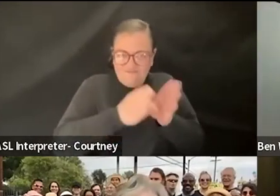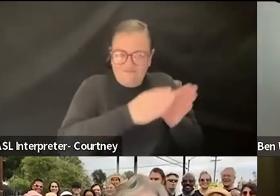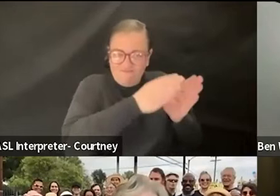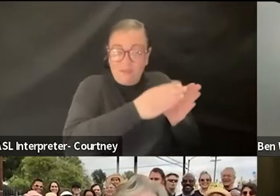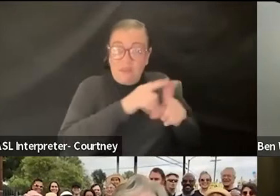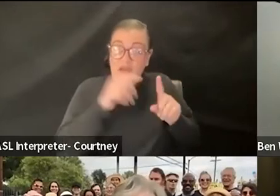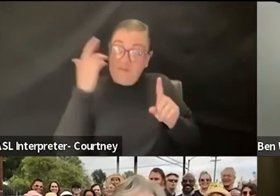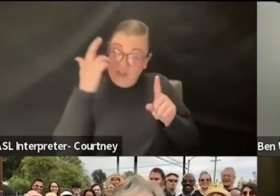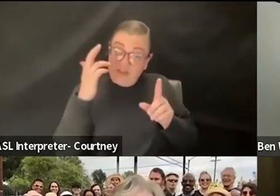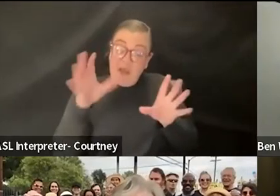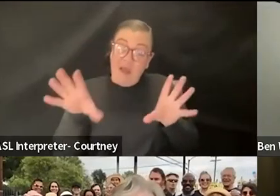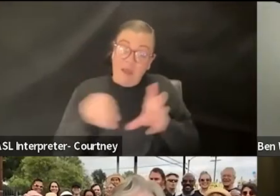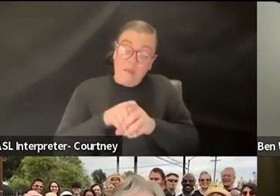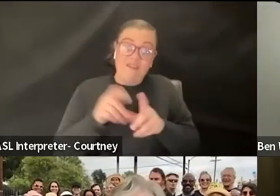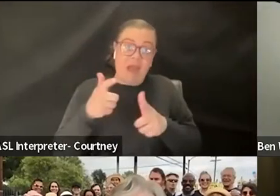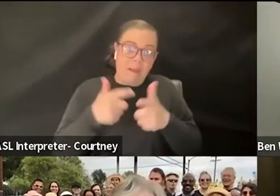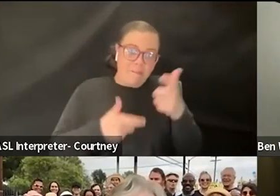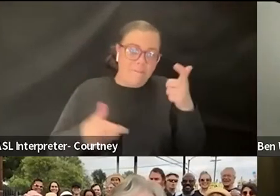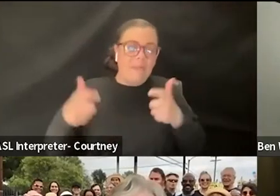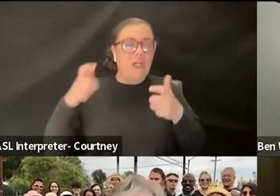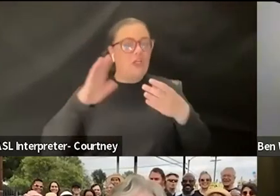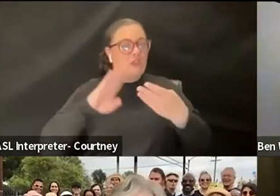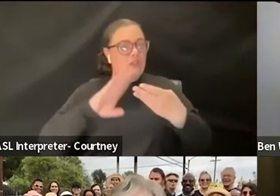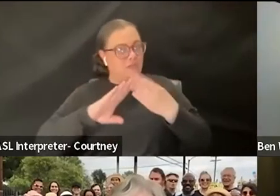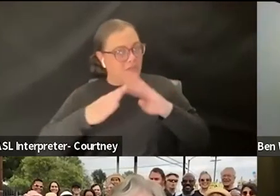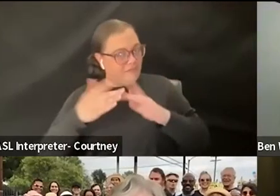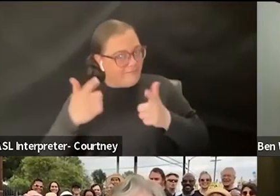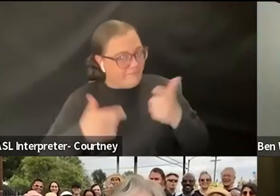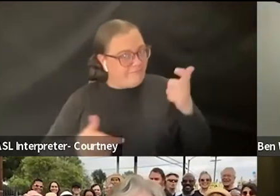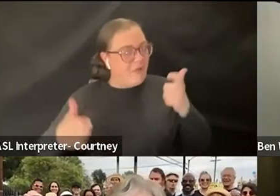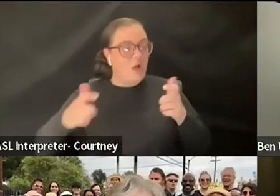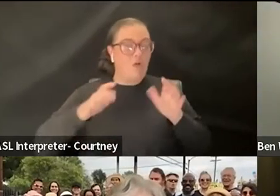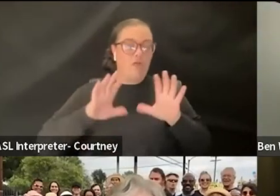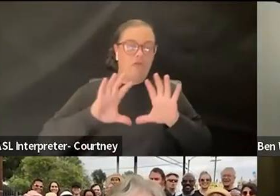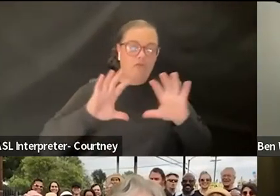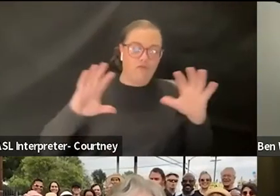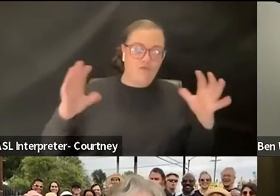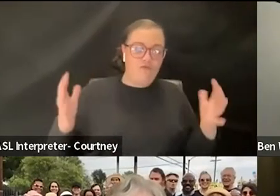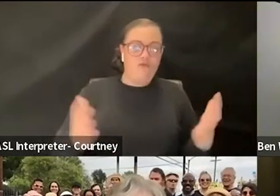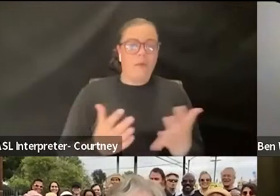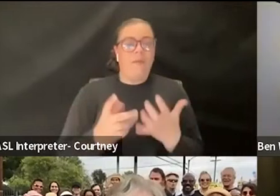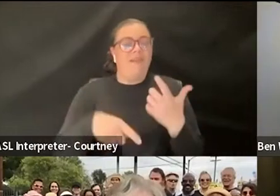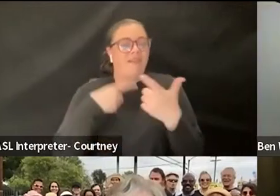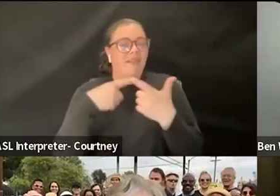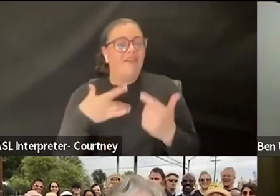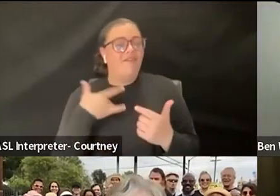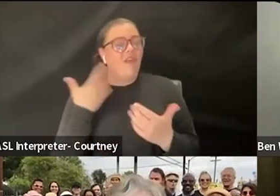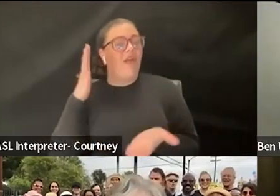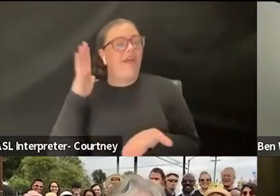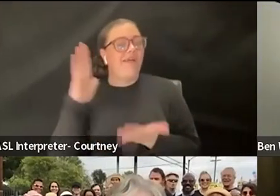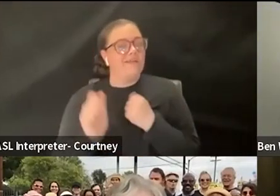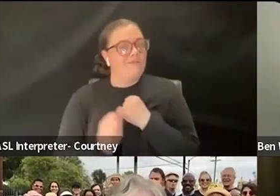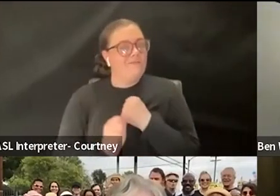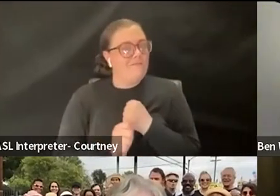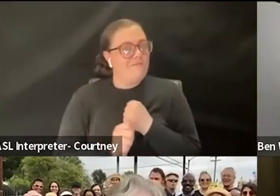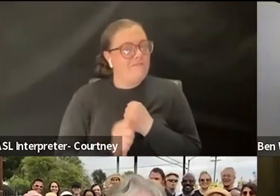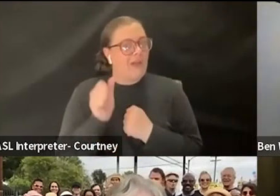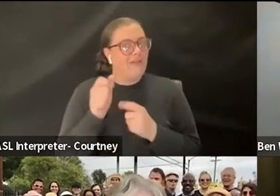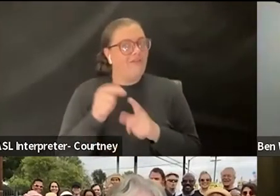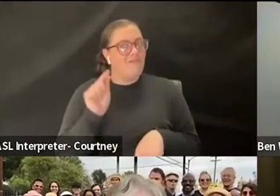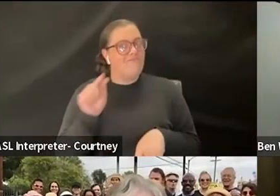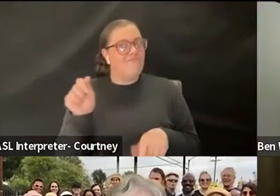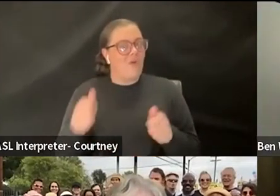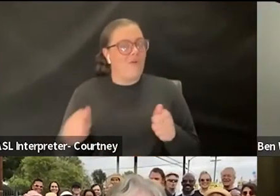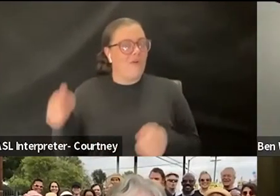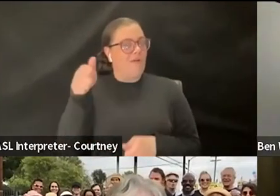to not feel threatened by someone else. And what you become then